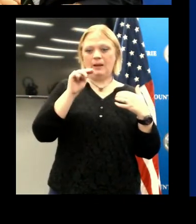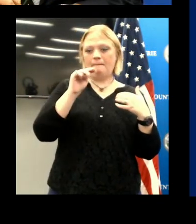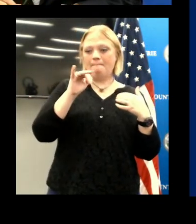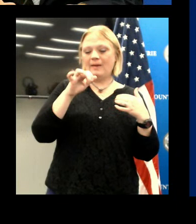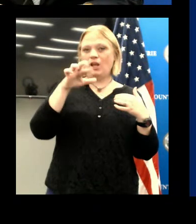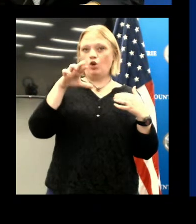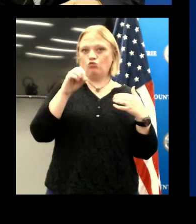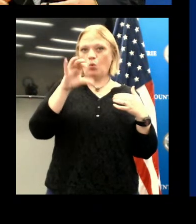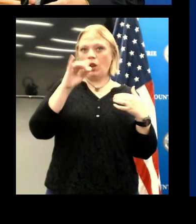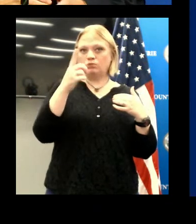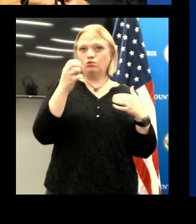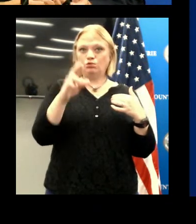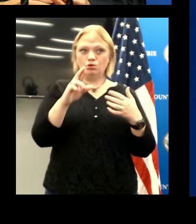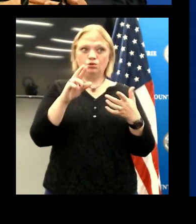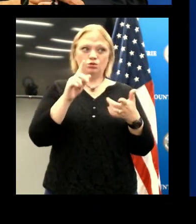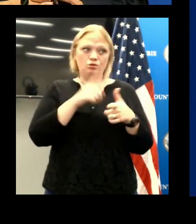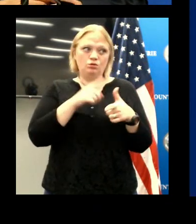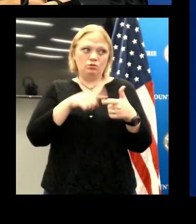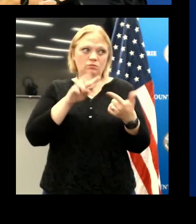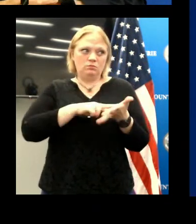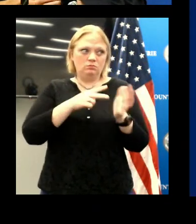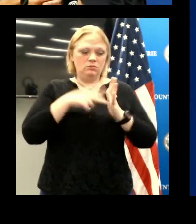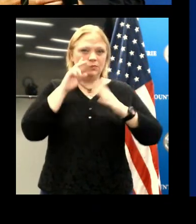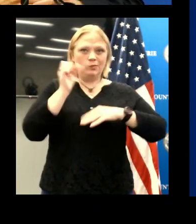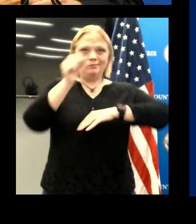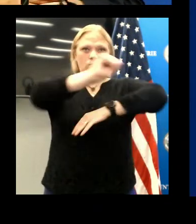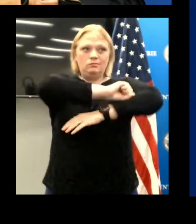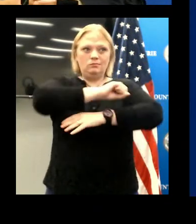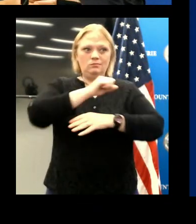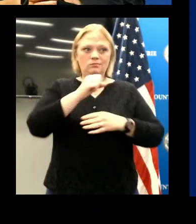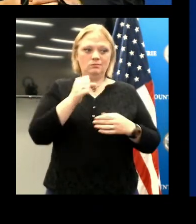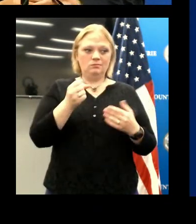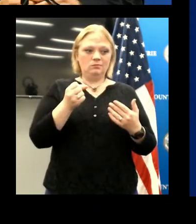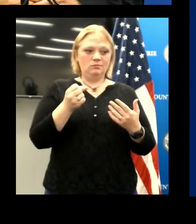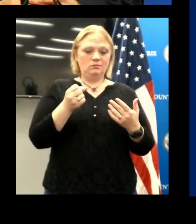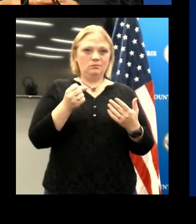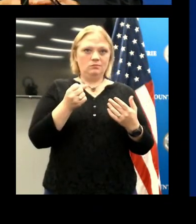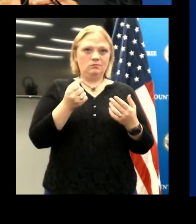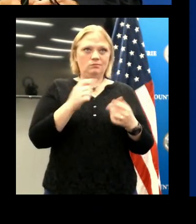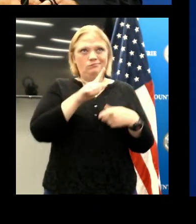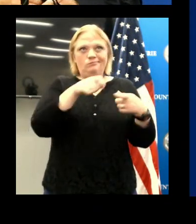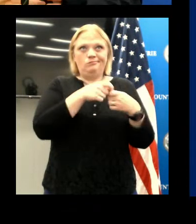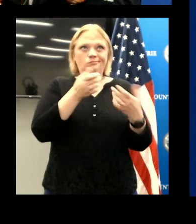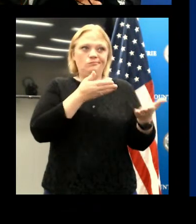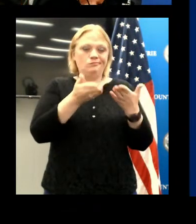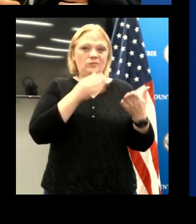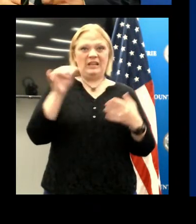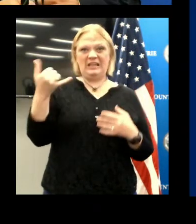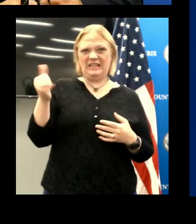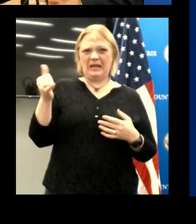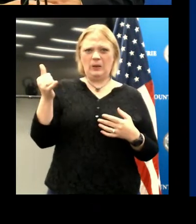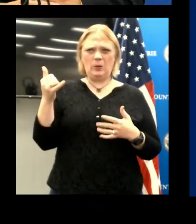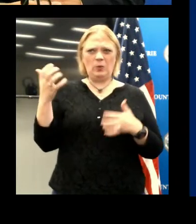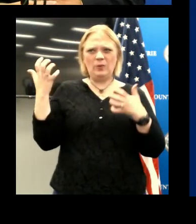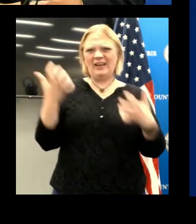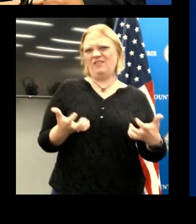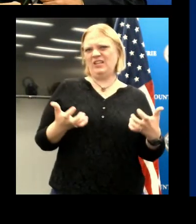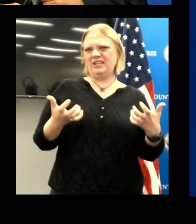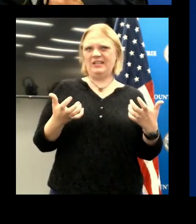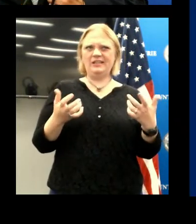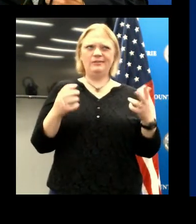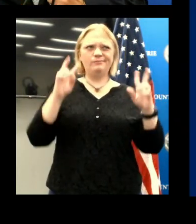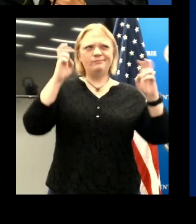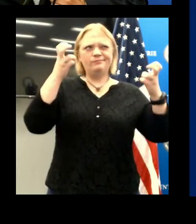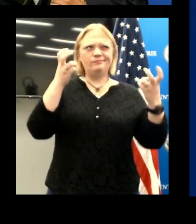would then require shutting down of certain services. In the yellow, there's a heavy look, so to speak. Once you get